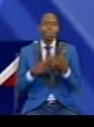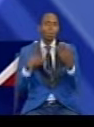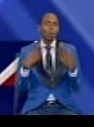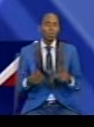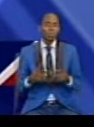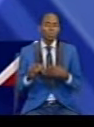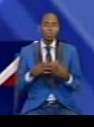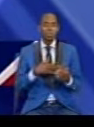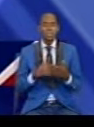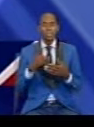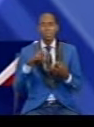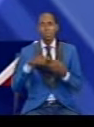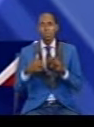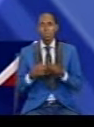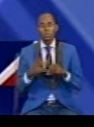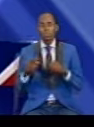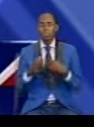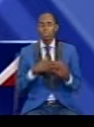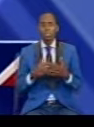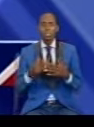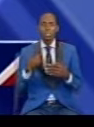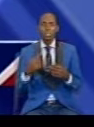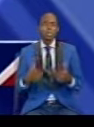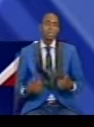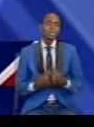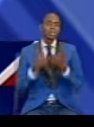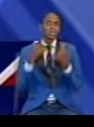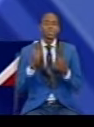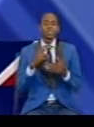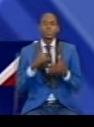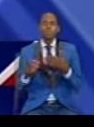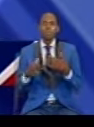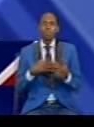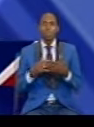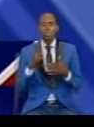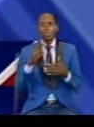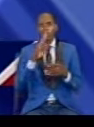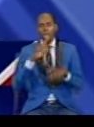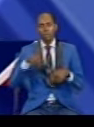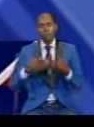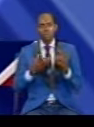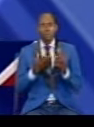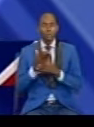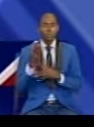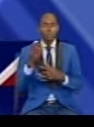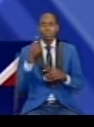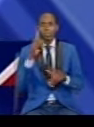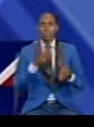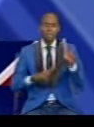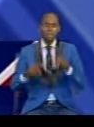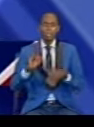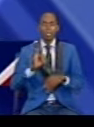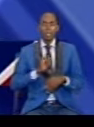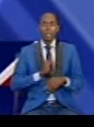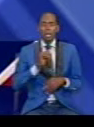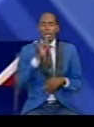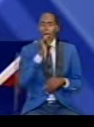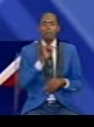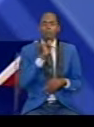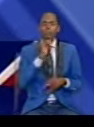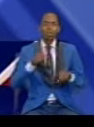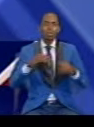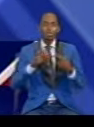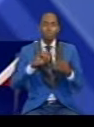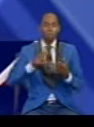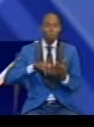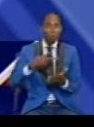the problem, no matter the challenges, no matter what I'm passing through, I am not going to fall, and you